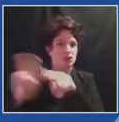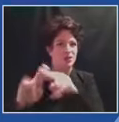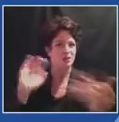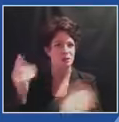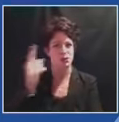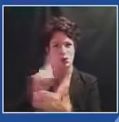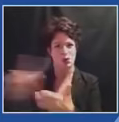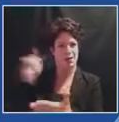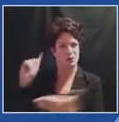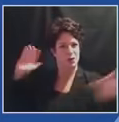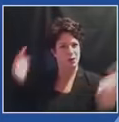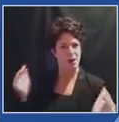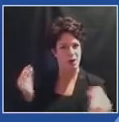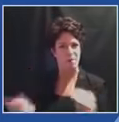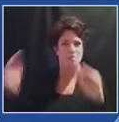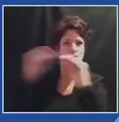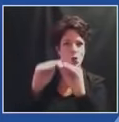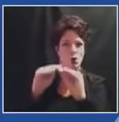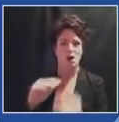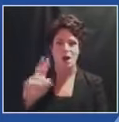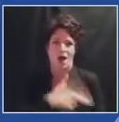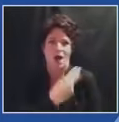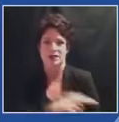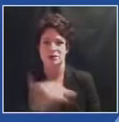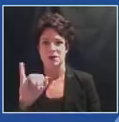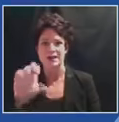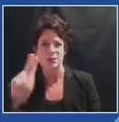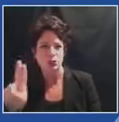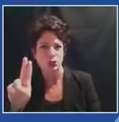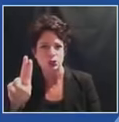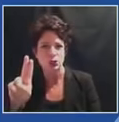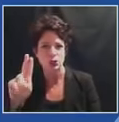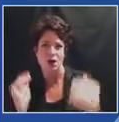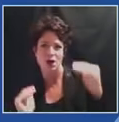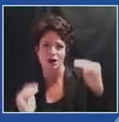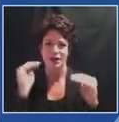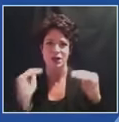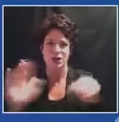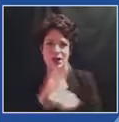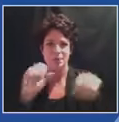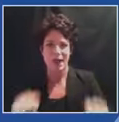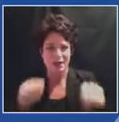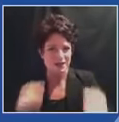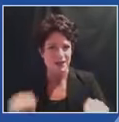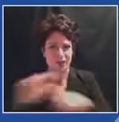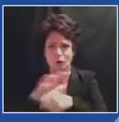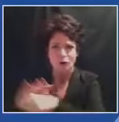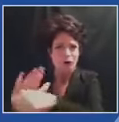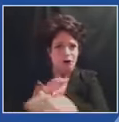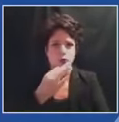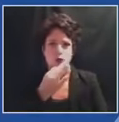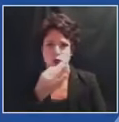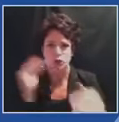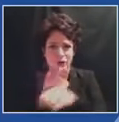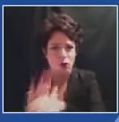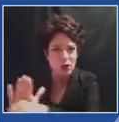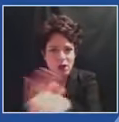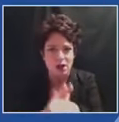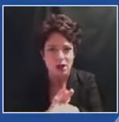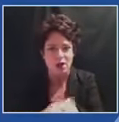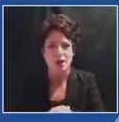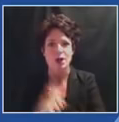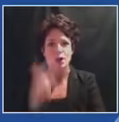In some places, hospital ICUs are at the near capacity, near breaking point. And we're still seeing all